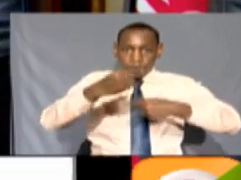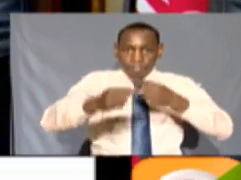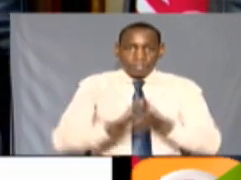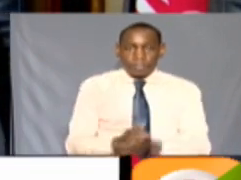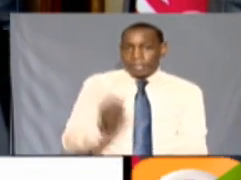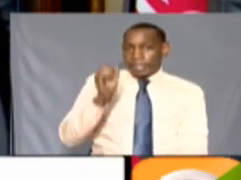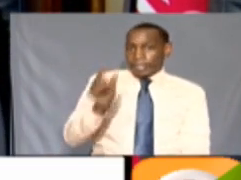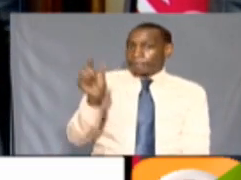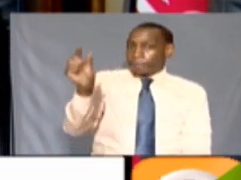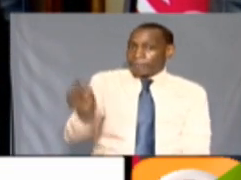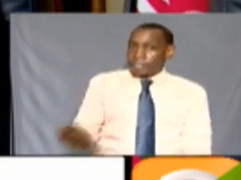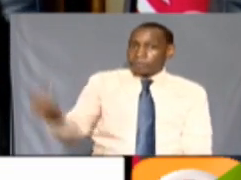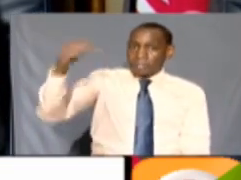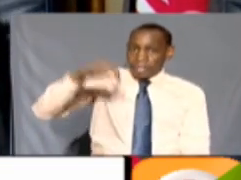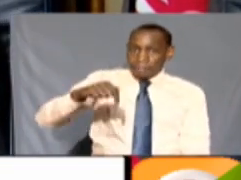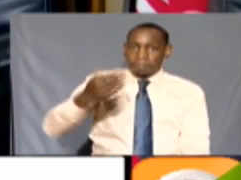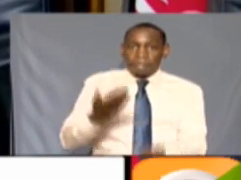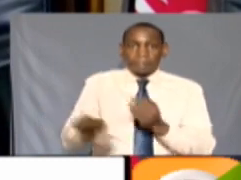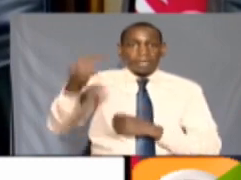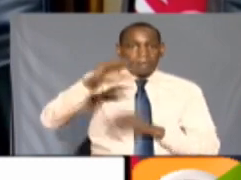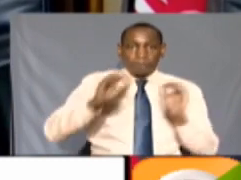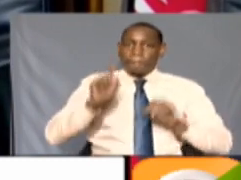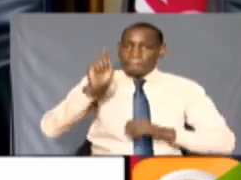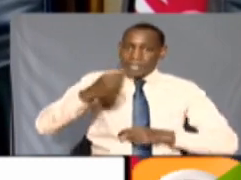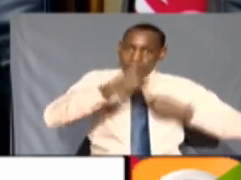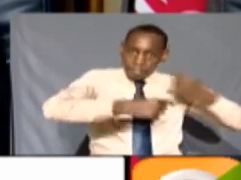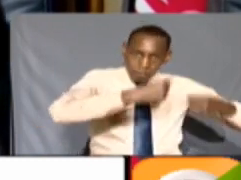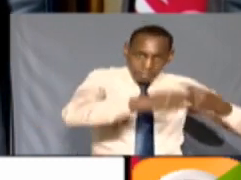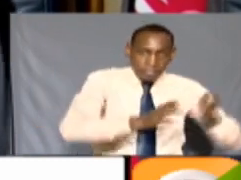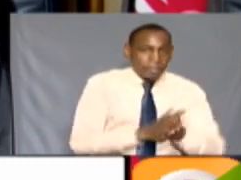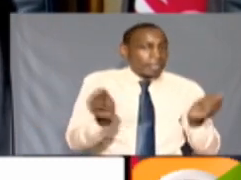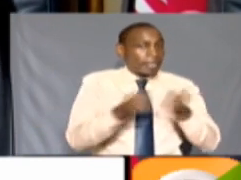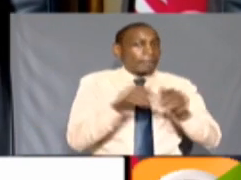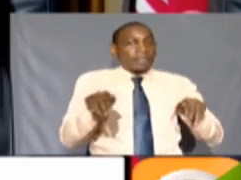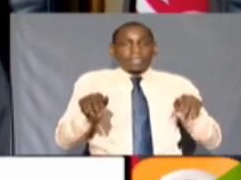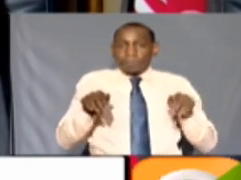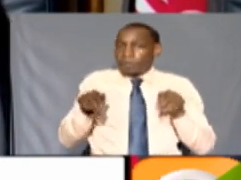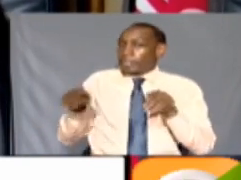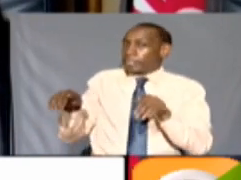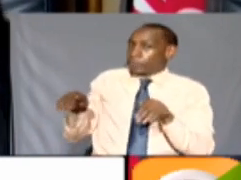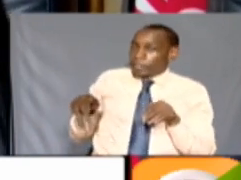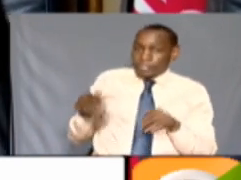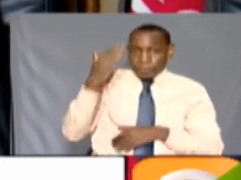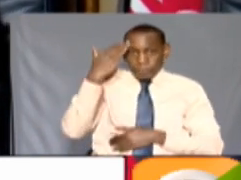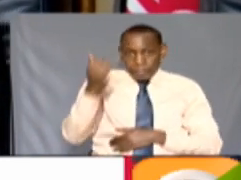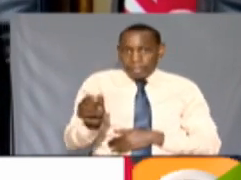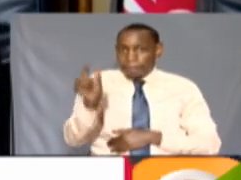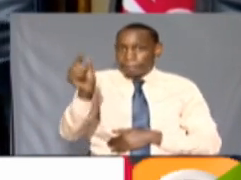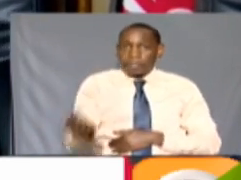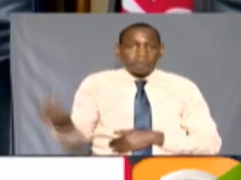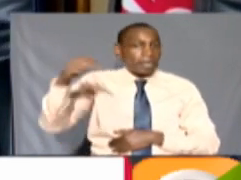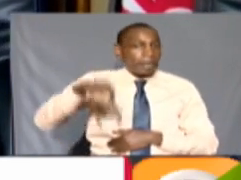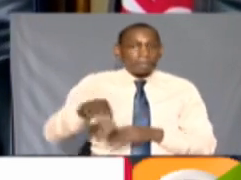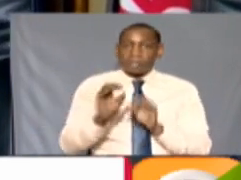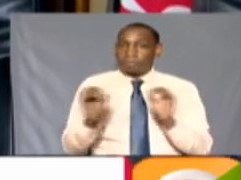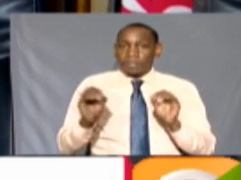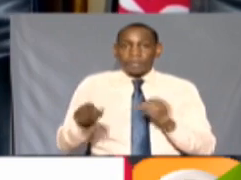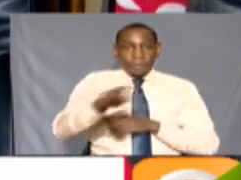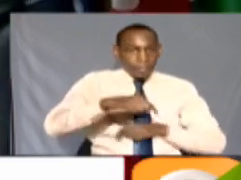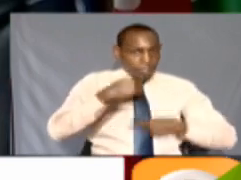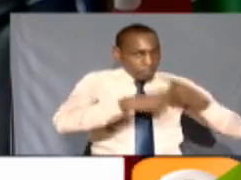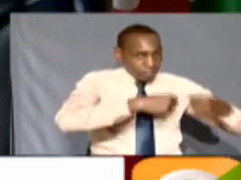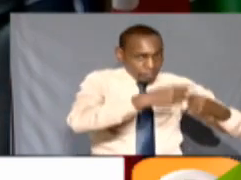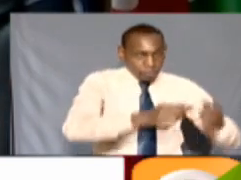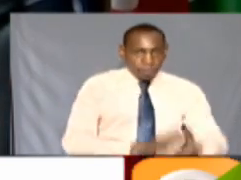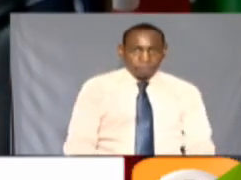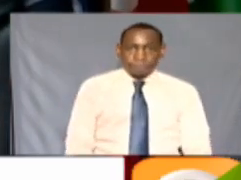Whether someone comes or not, we have to move. We cannot wait and sit there because someone is not coming. We would move on.